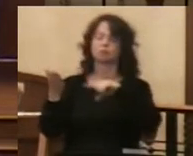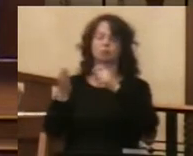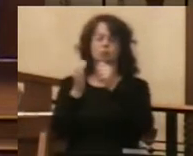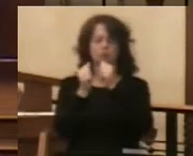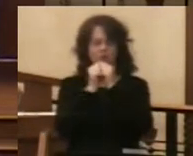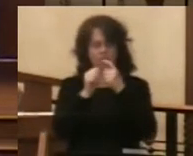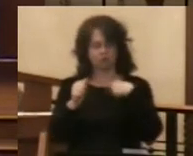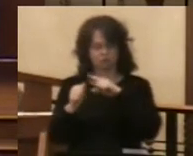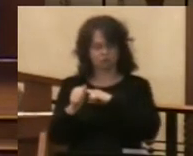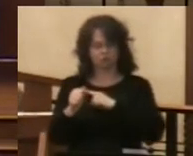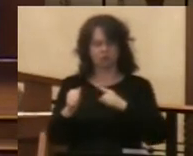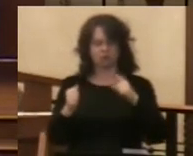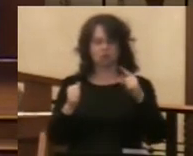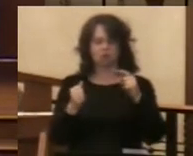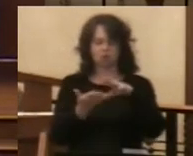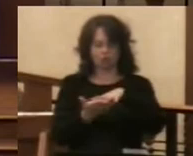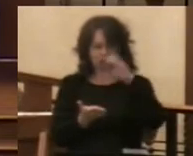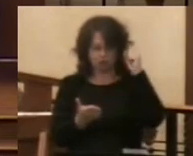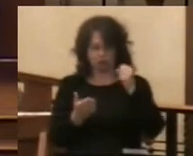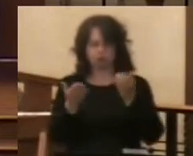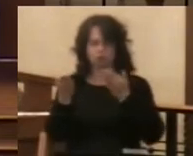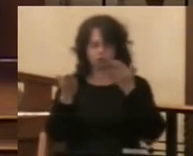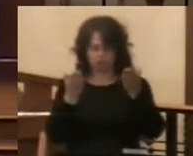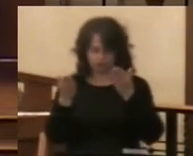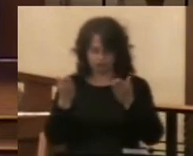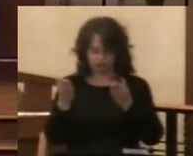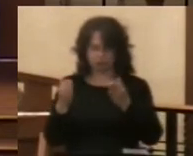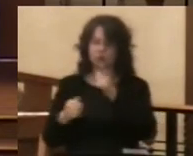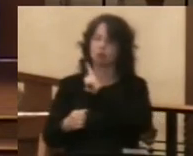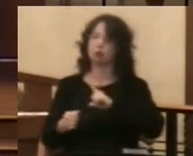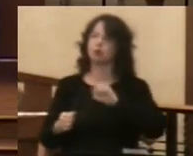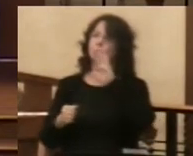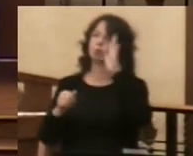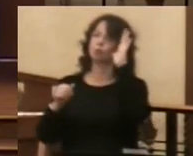learn, and serve. Lord, in your mercy.